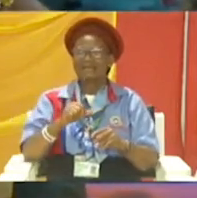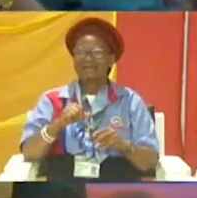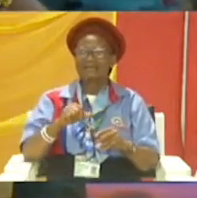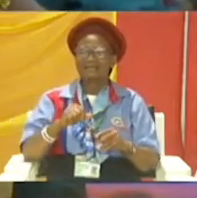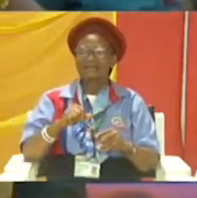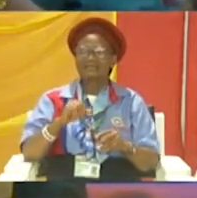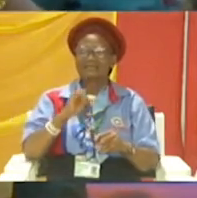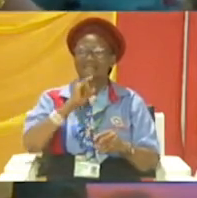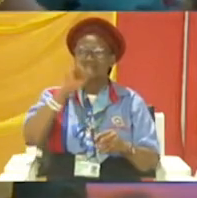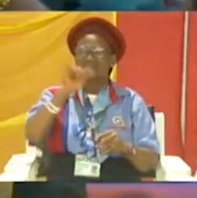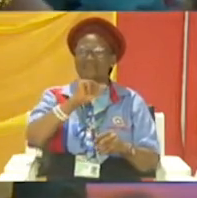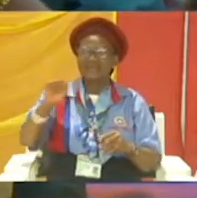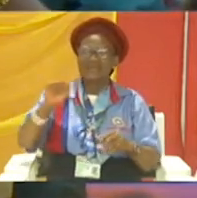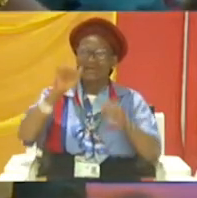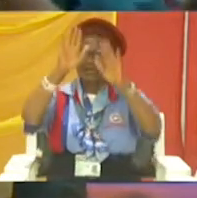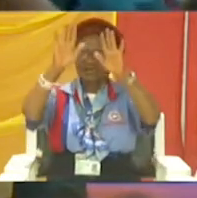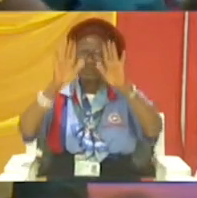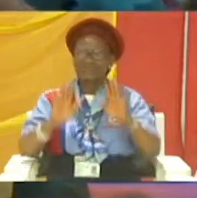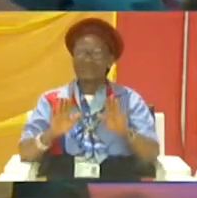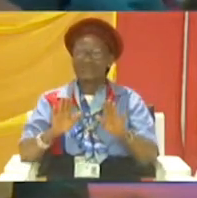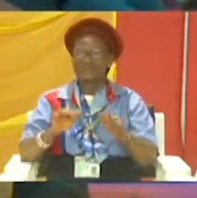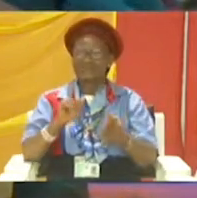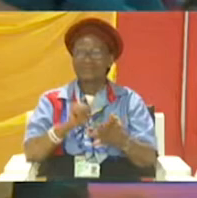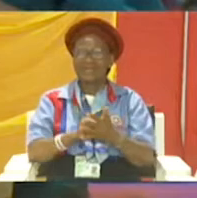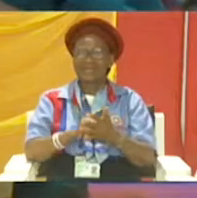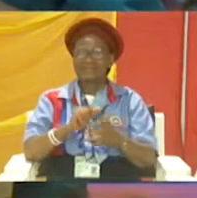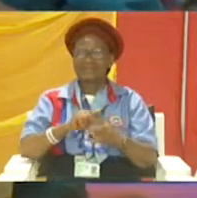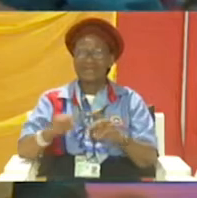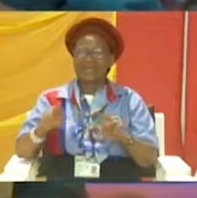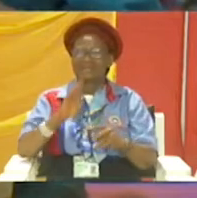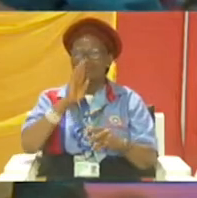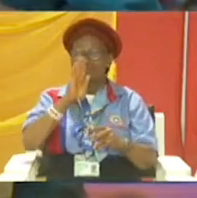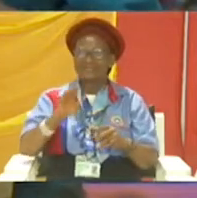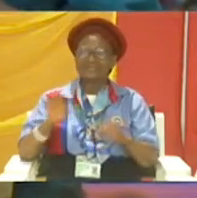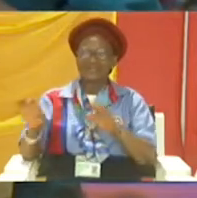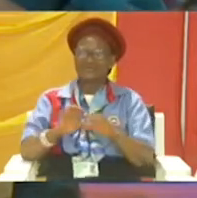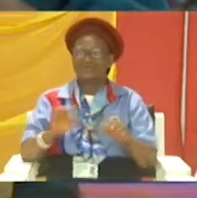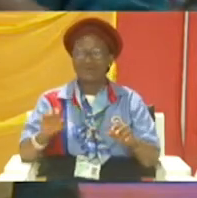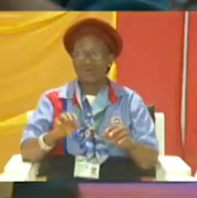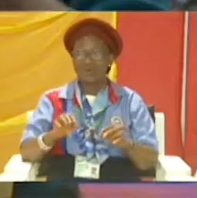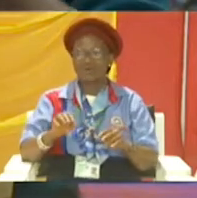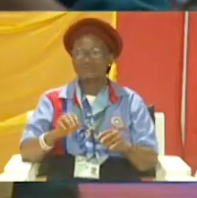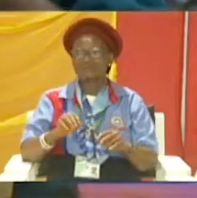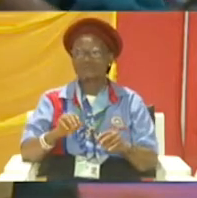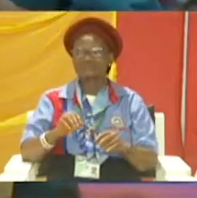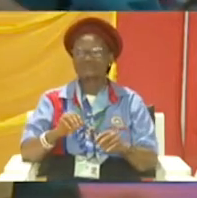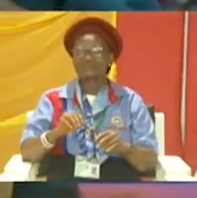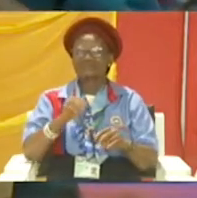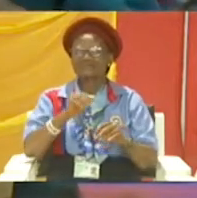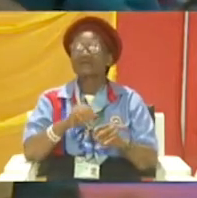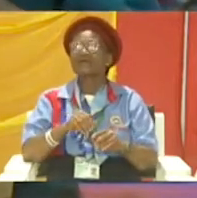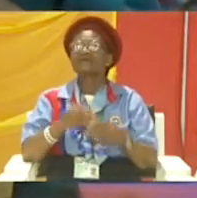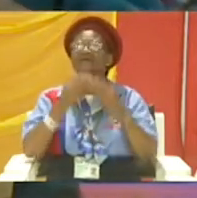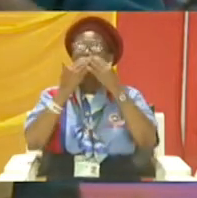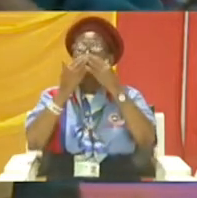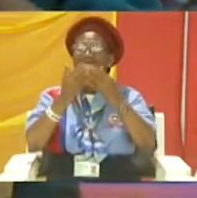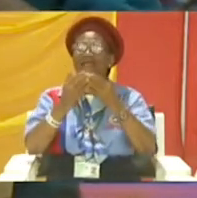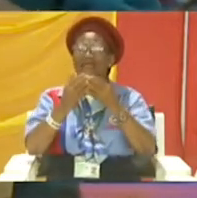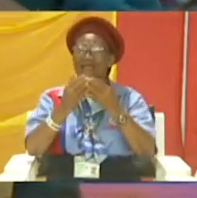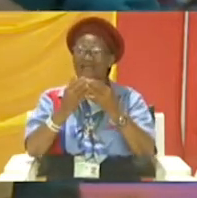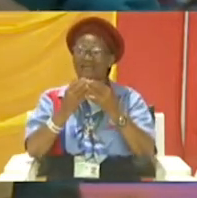are miracles that cannot be manipulated. Awon ise iyanu tenikeni o le da ogun alukoro yi si. Thank you